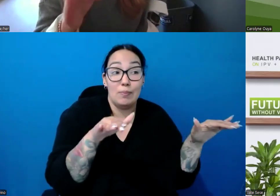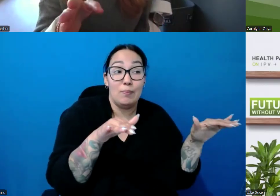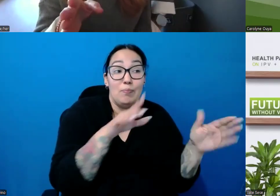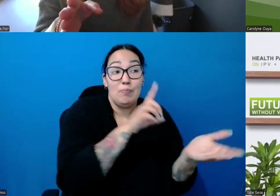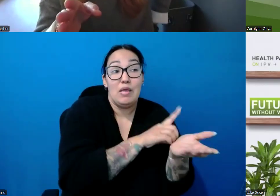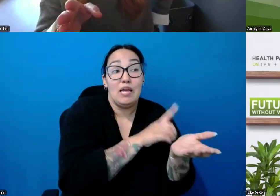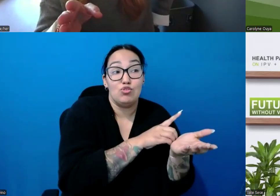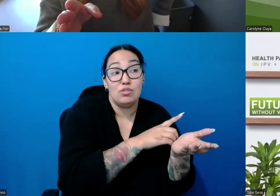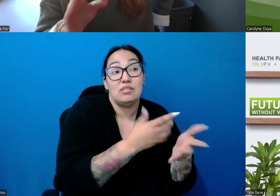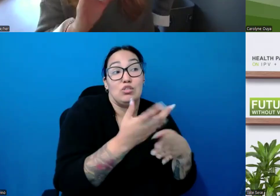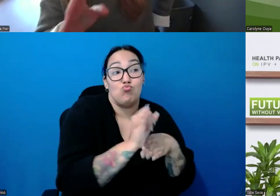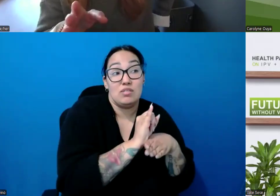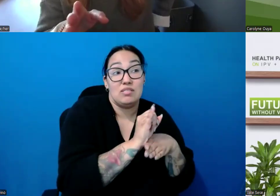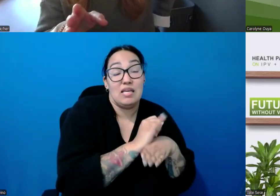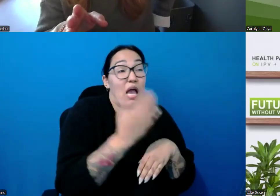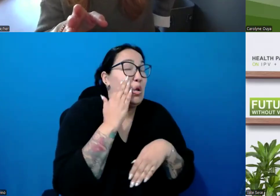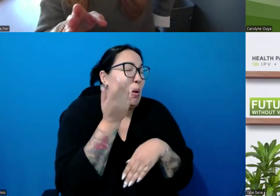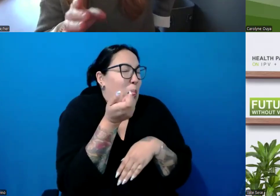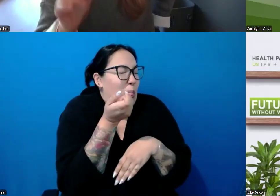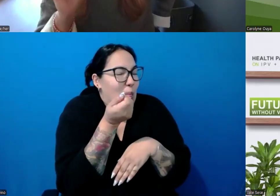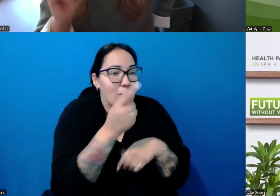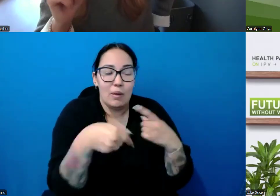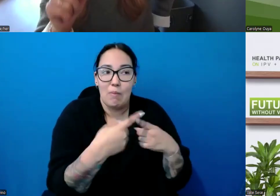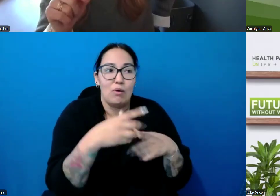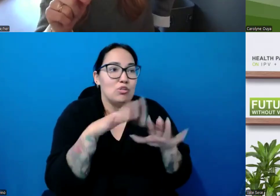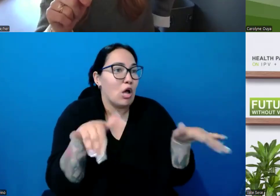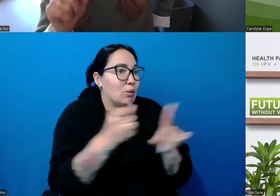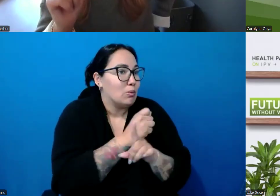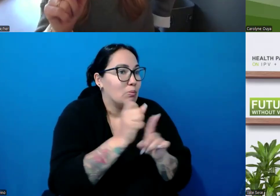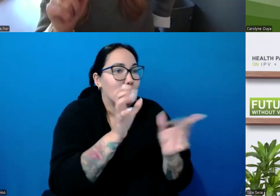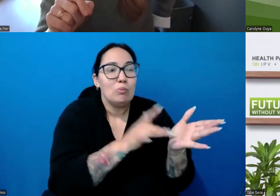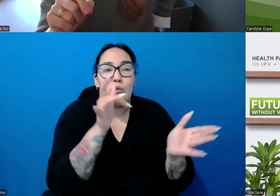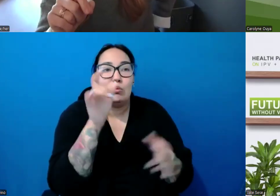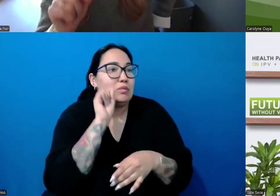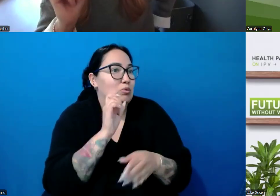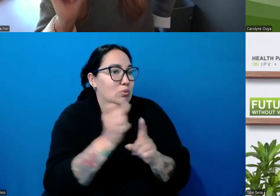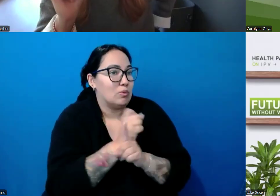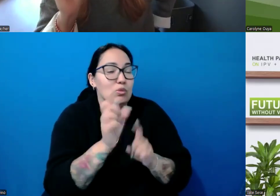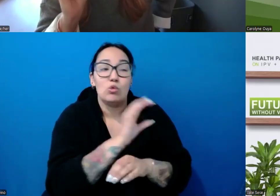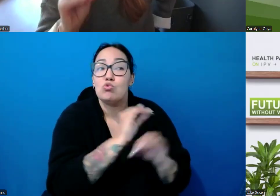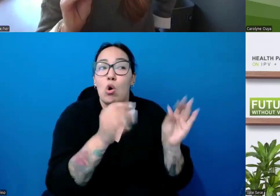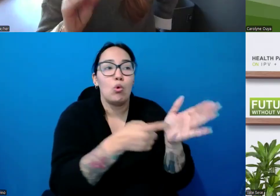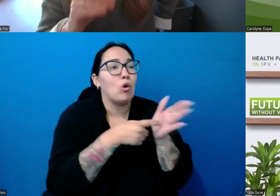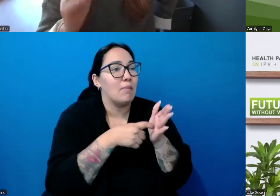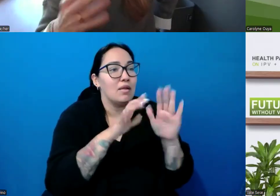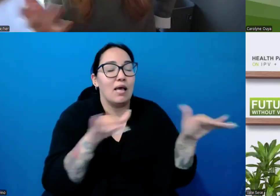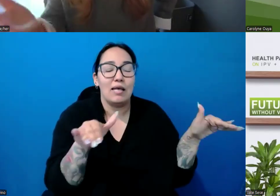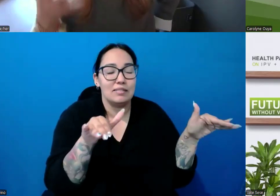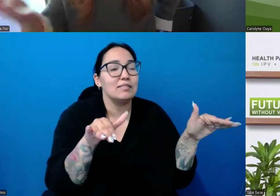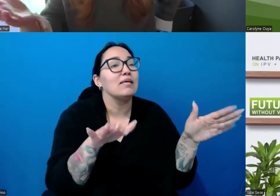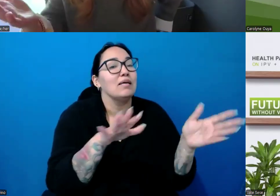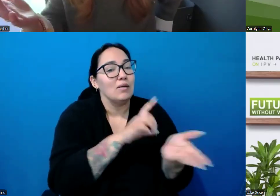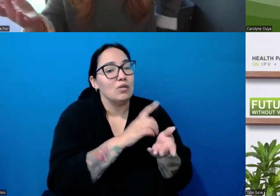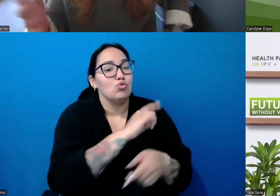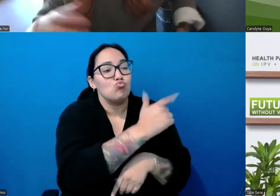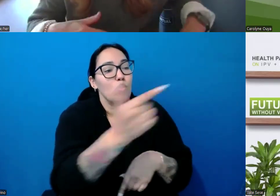very little about child abuse and child sexual abuse. There is no requirement as a pediatrician to rotate through rotations